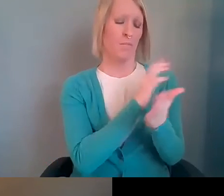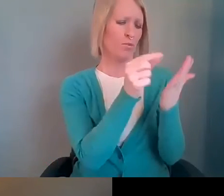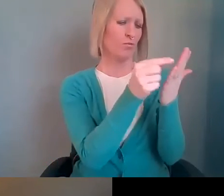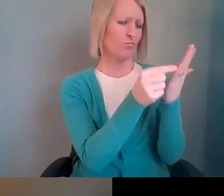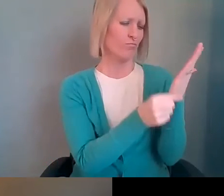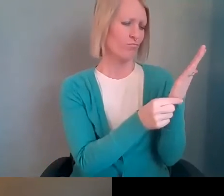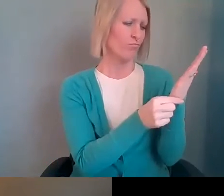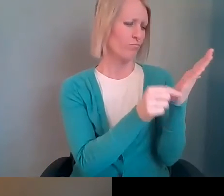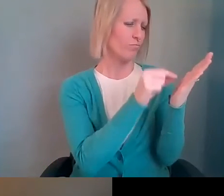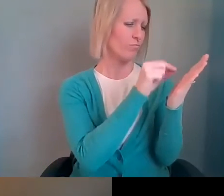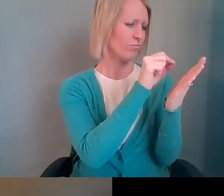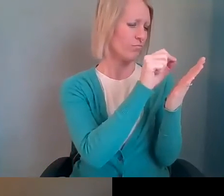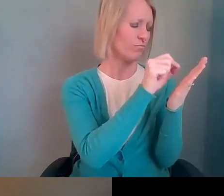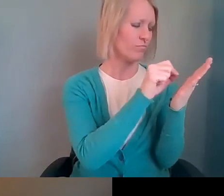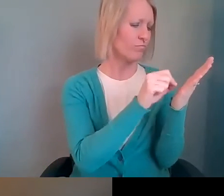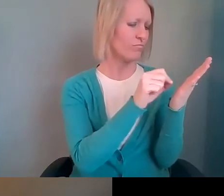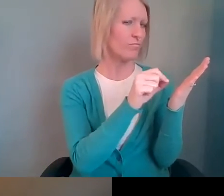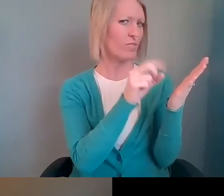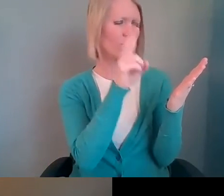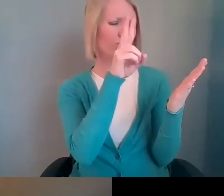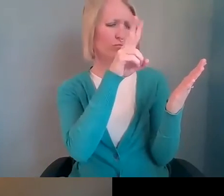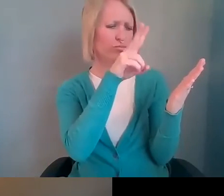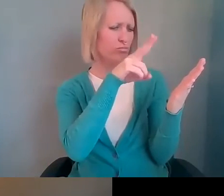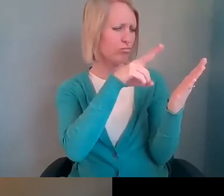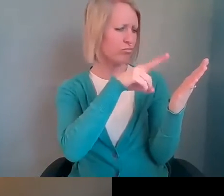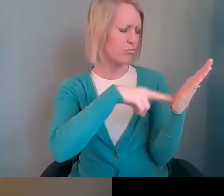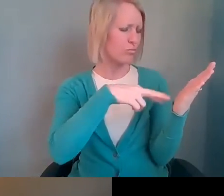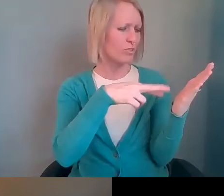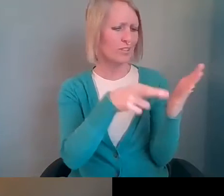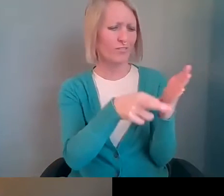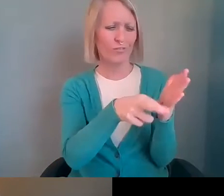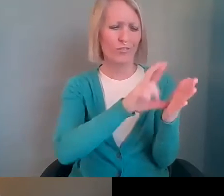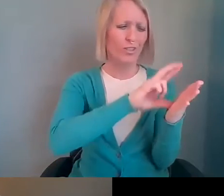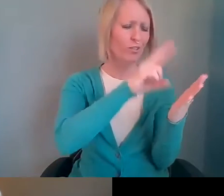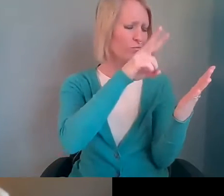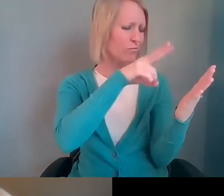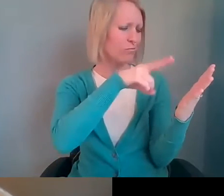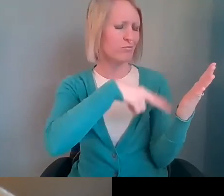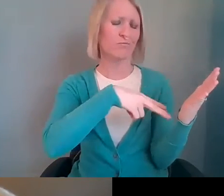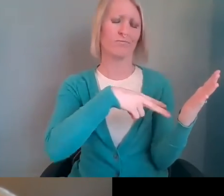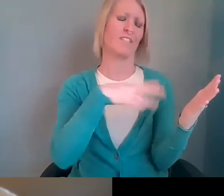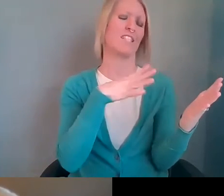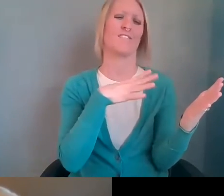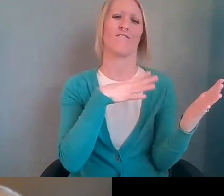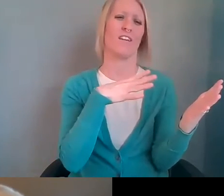misspellings, and it's fine. It's okay. I don't mind it at all.